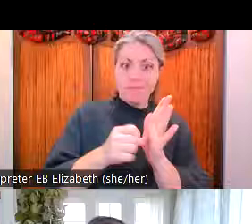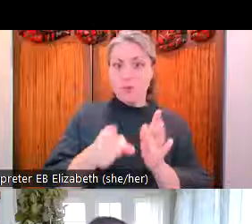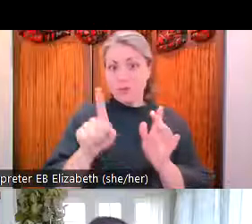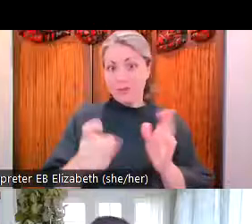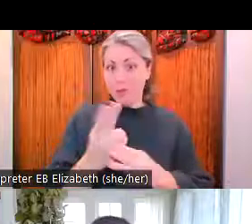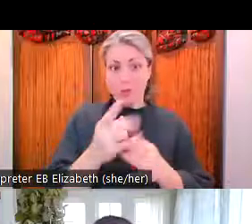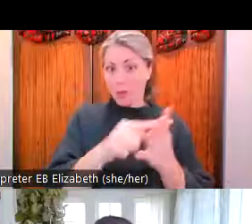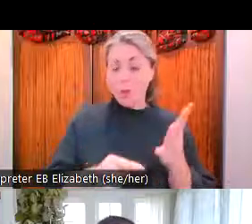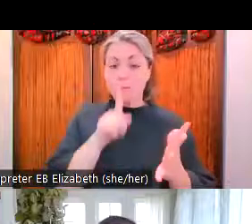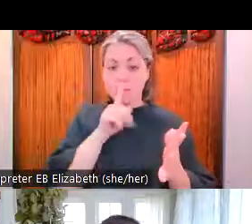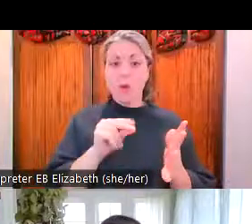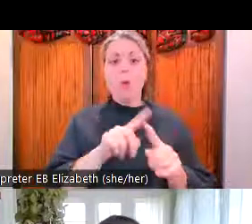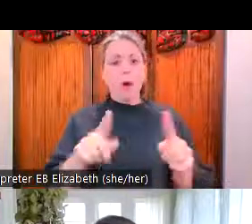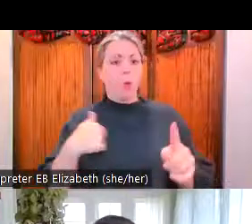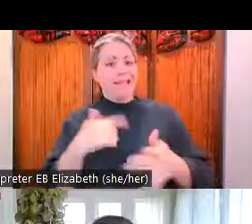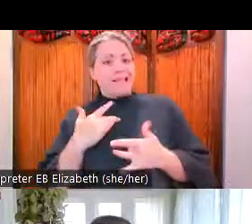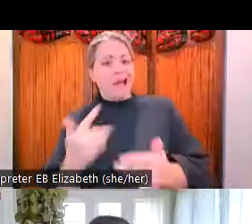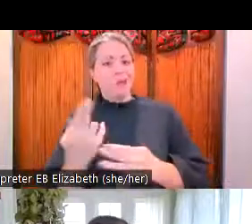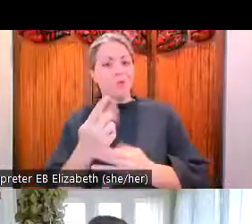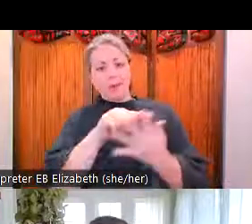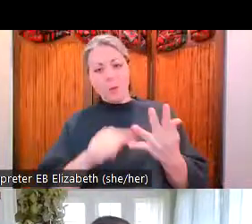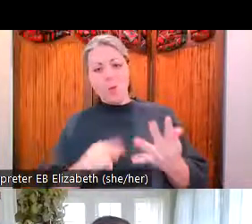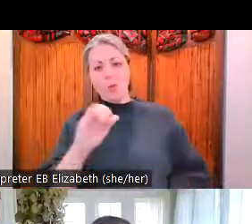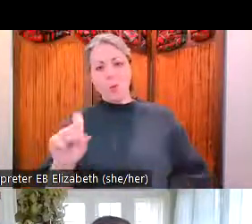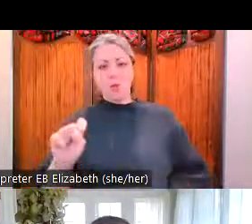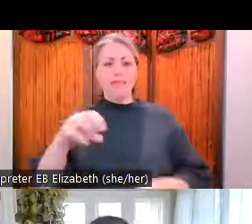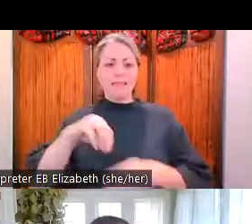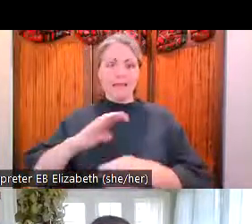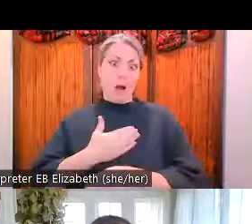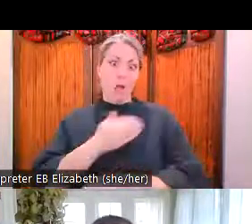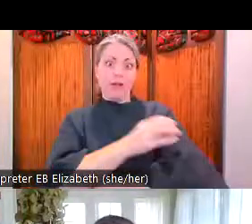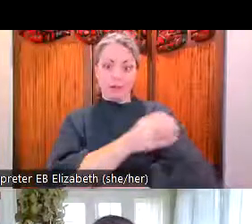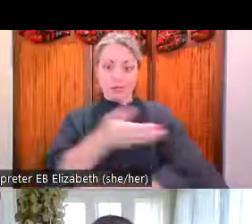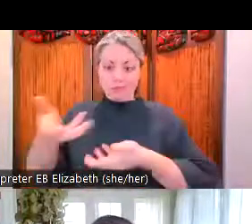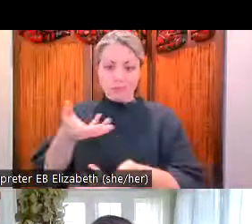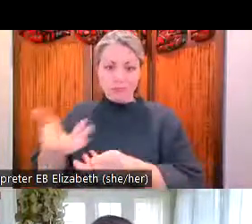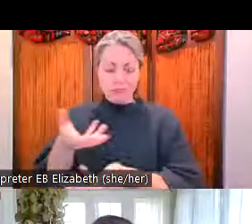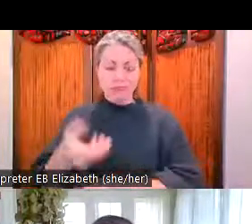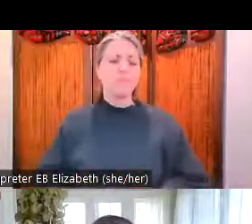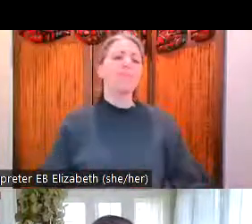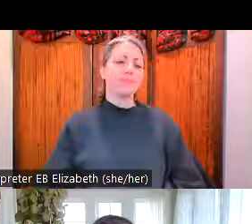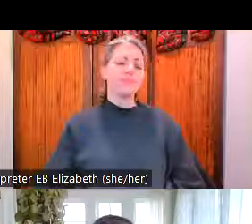So I'm going to talk about ADHD and,